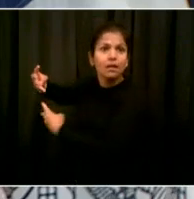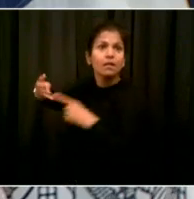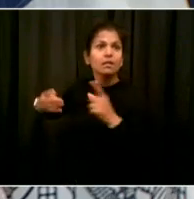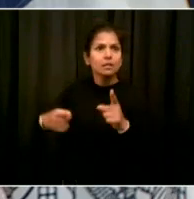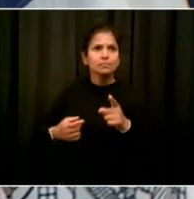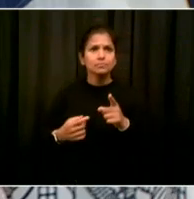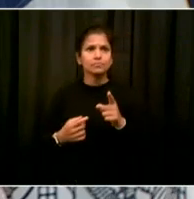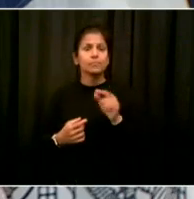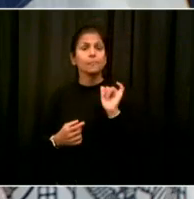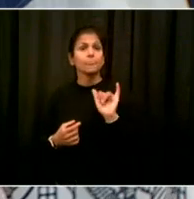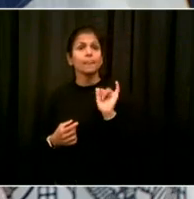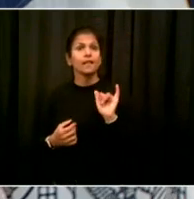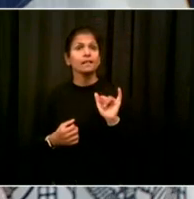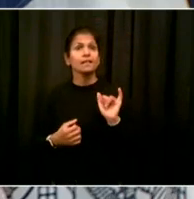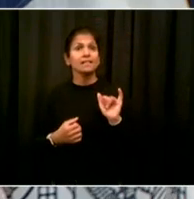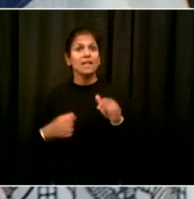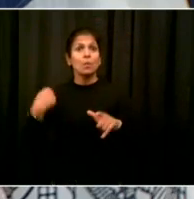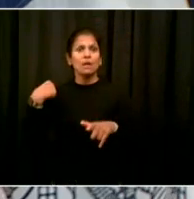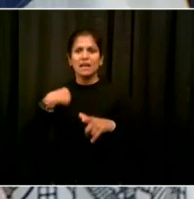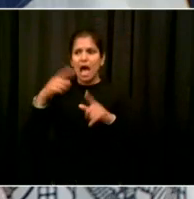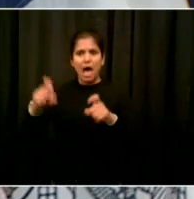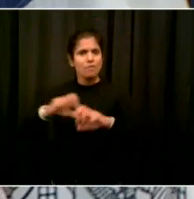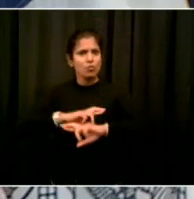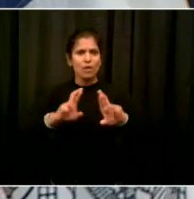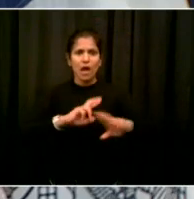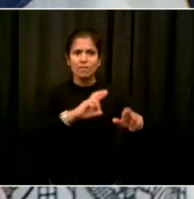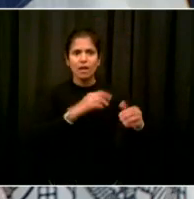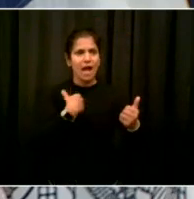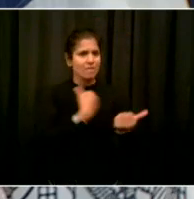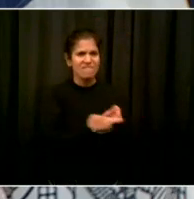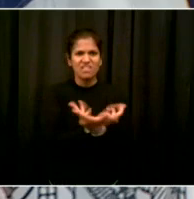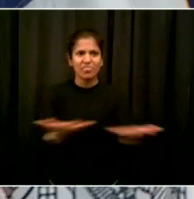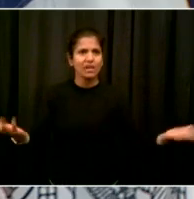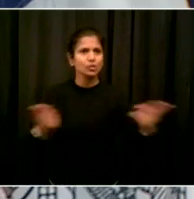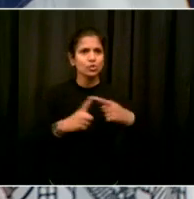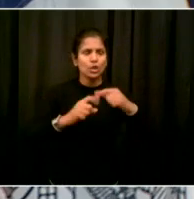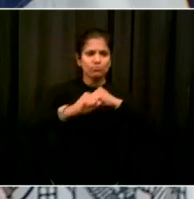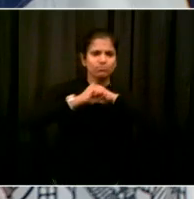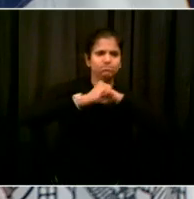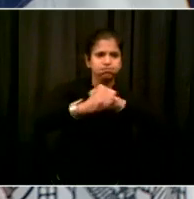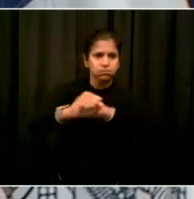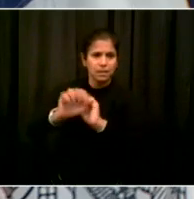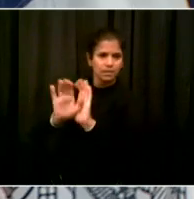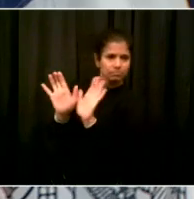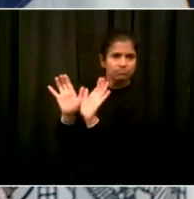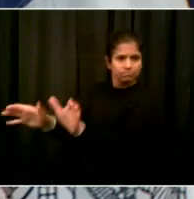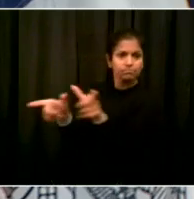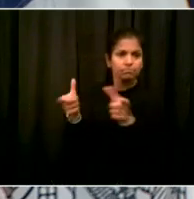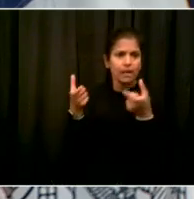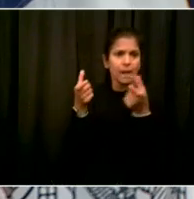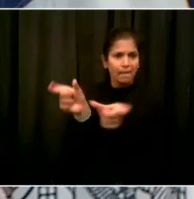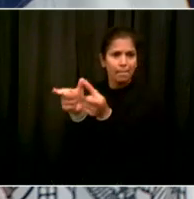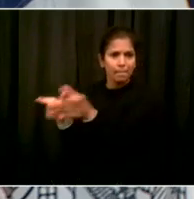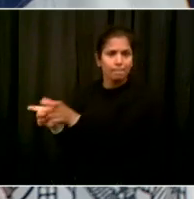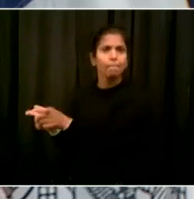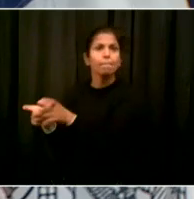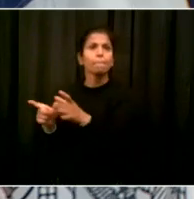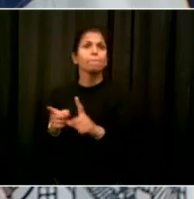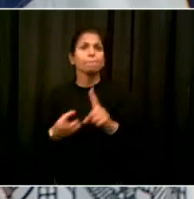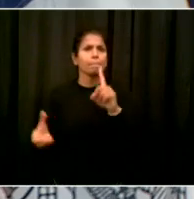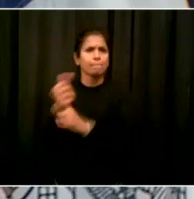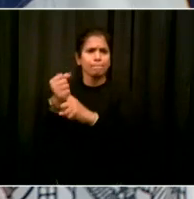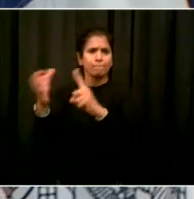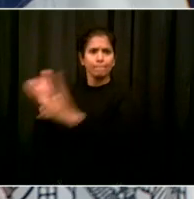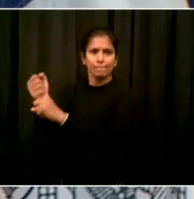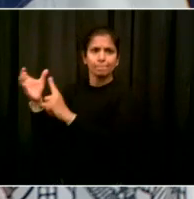includes our public health system. So we've talked about this a lot over the last year, and I feel